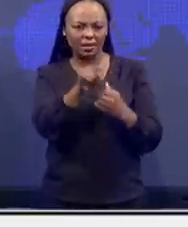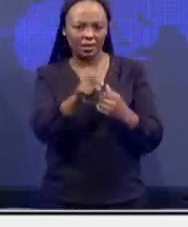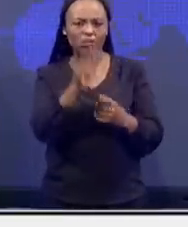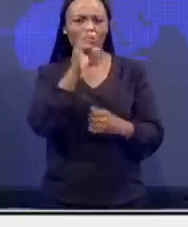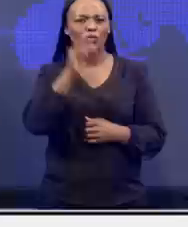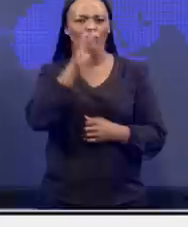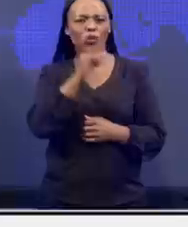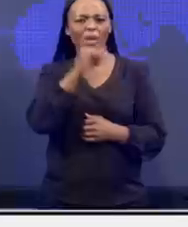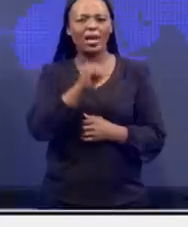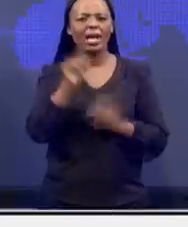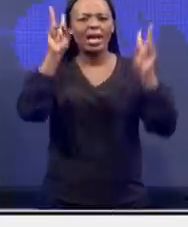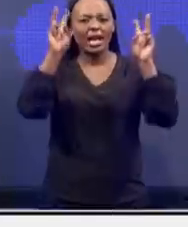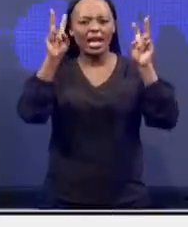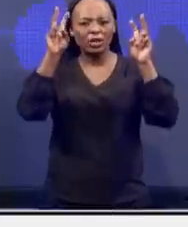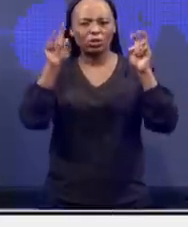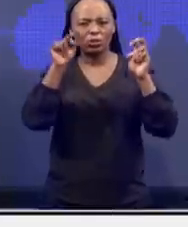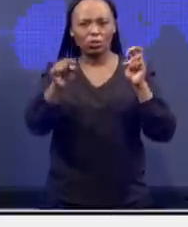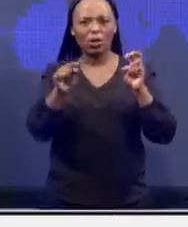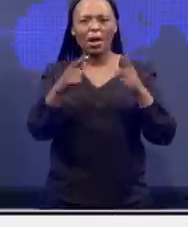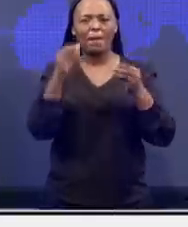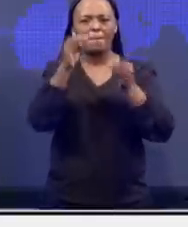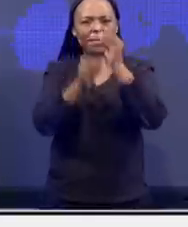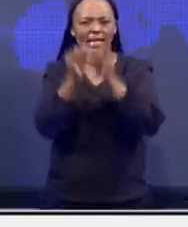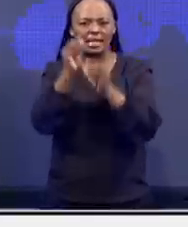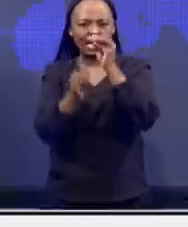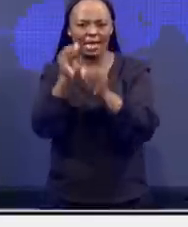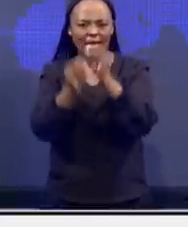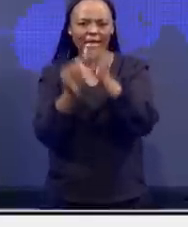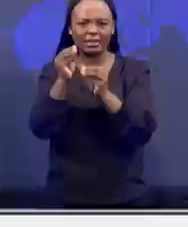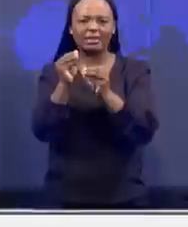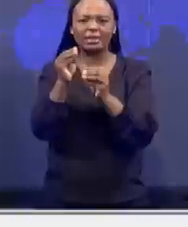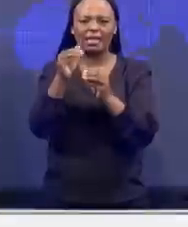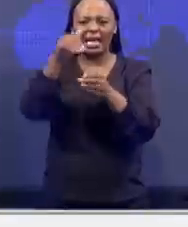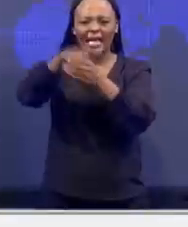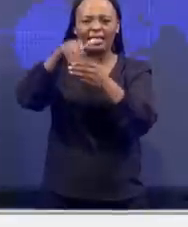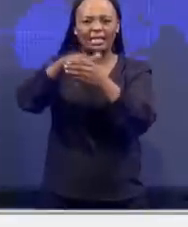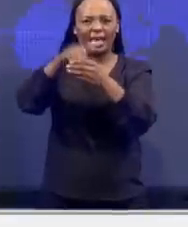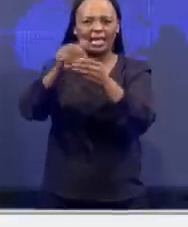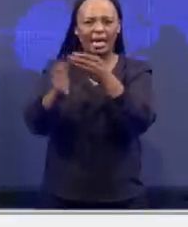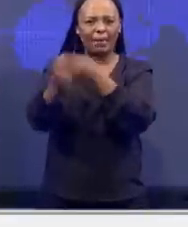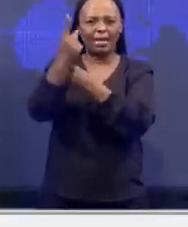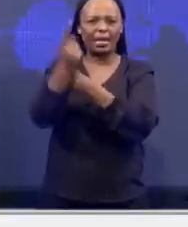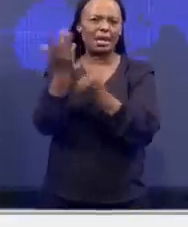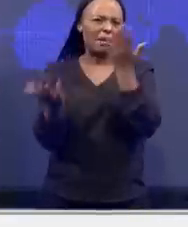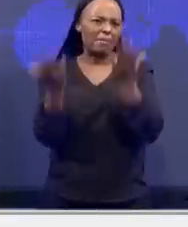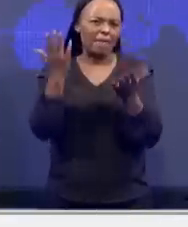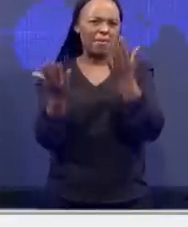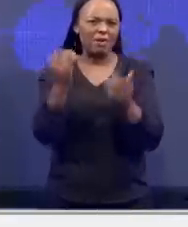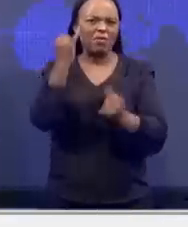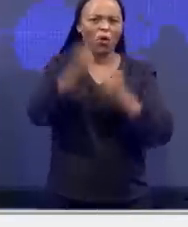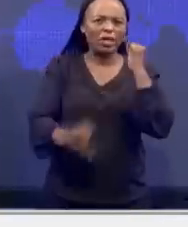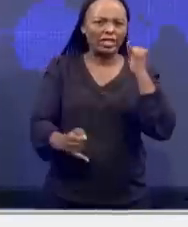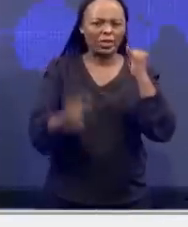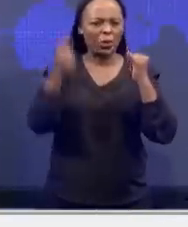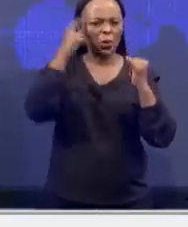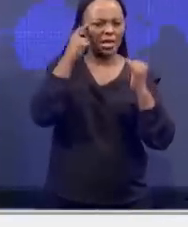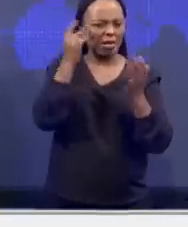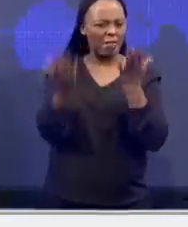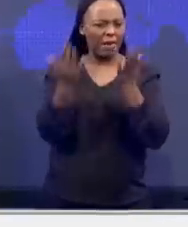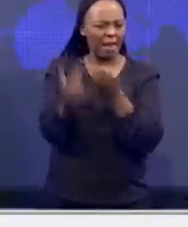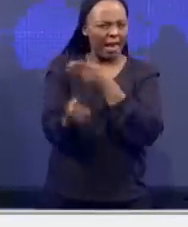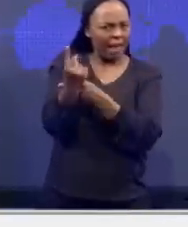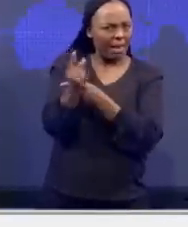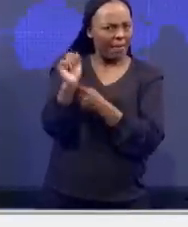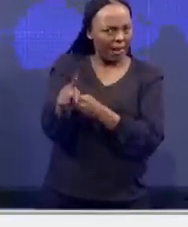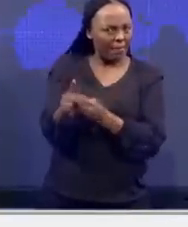spoke about the maintenance that was going on inside. Is there any foul play that you are looking at in